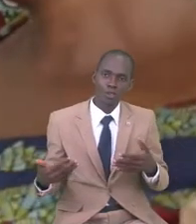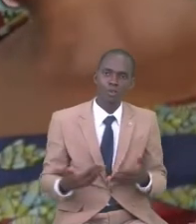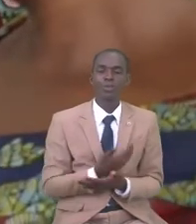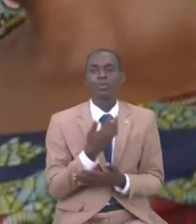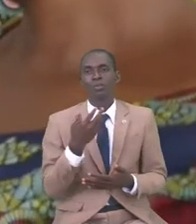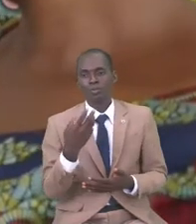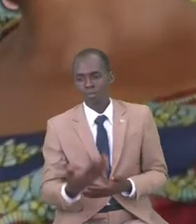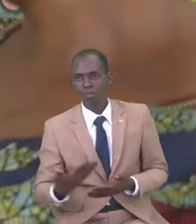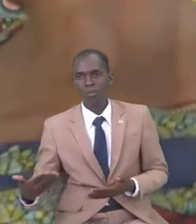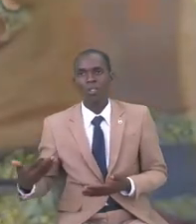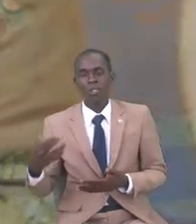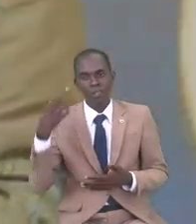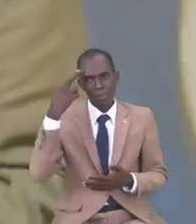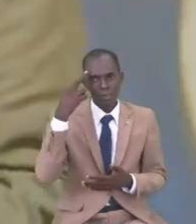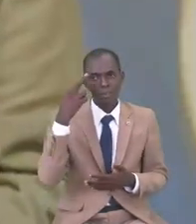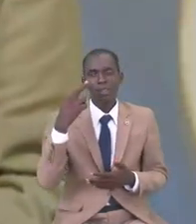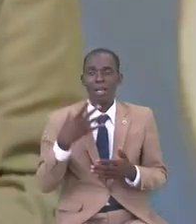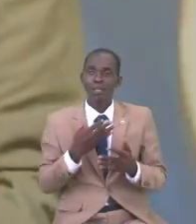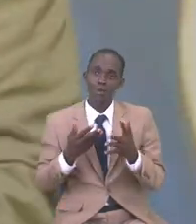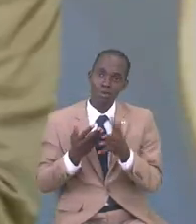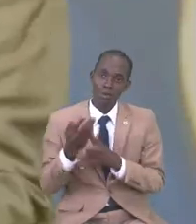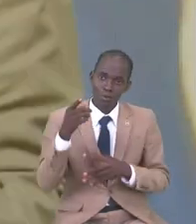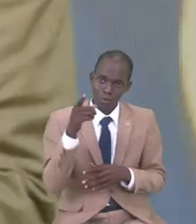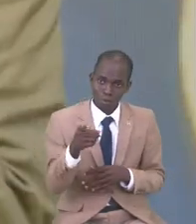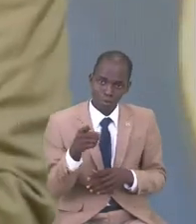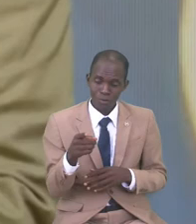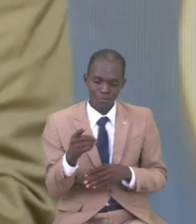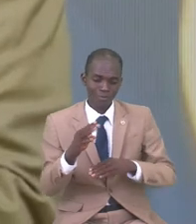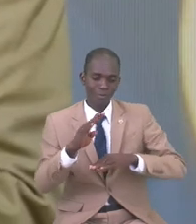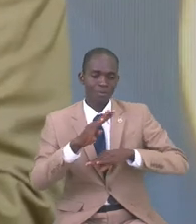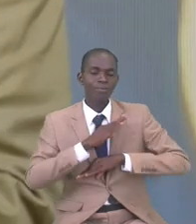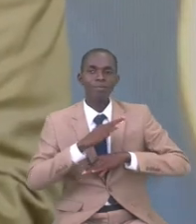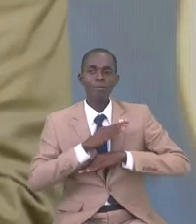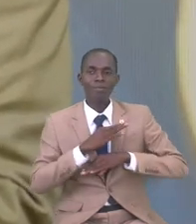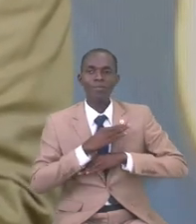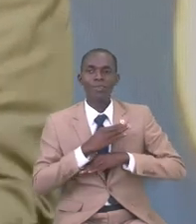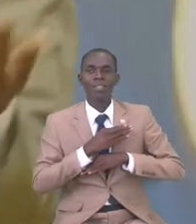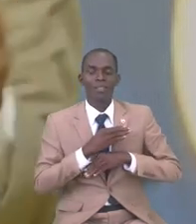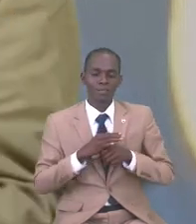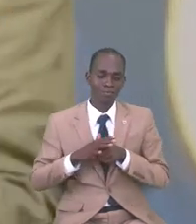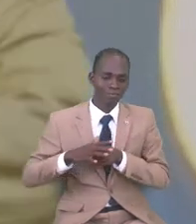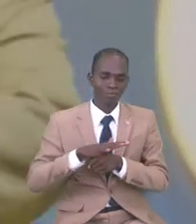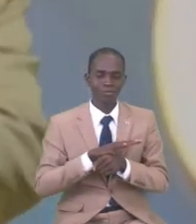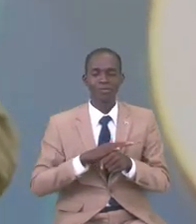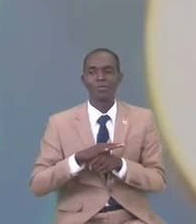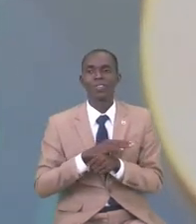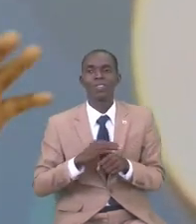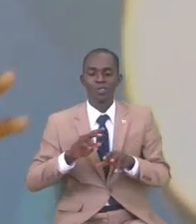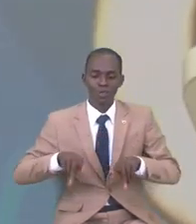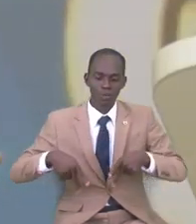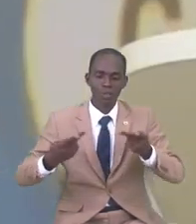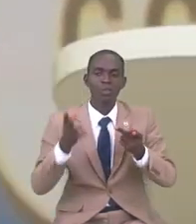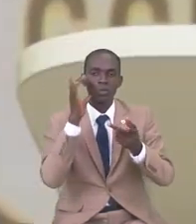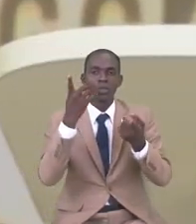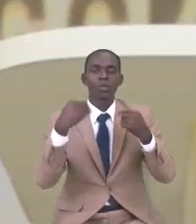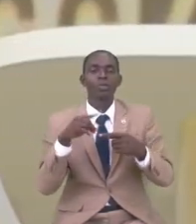you, upkeep. And through you, satisfaction, saturation, supply will come